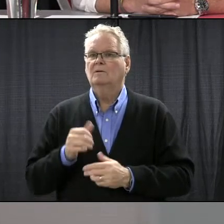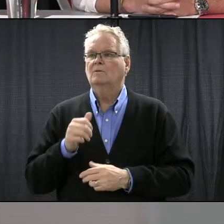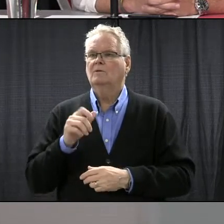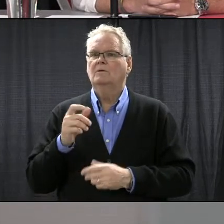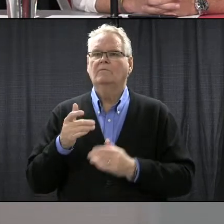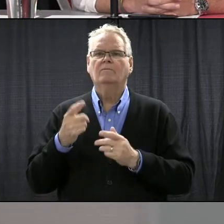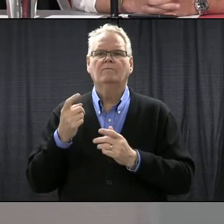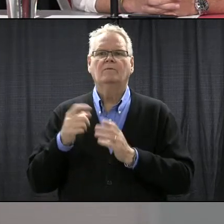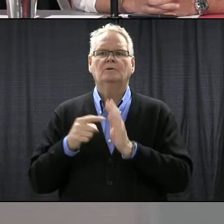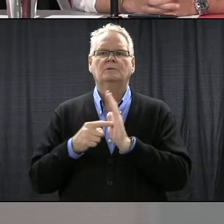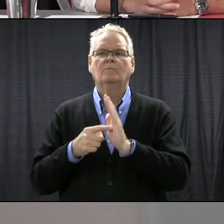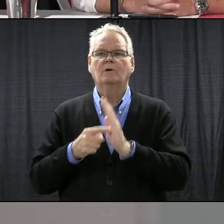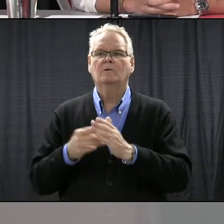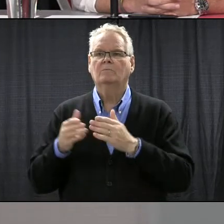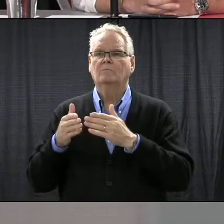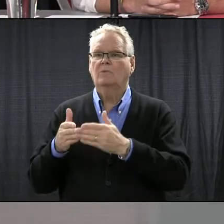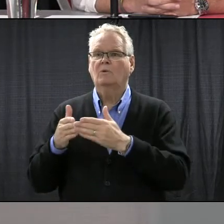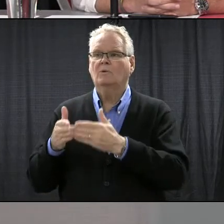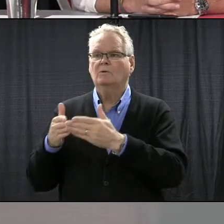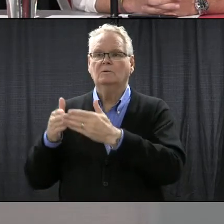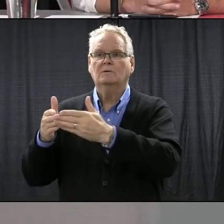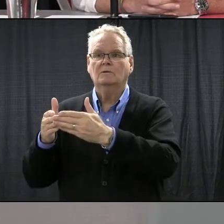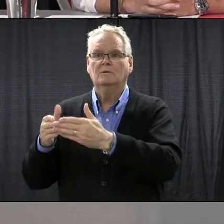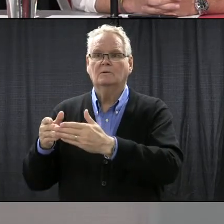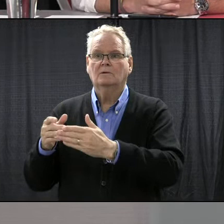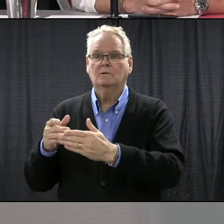if you're an airline traveler?